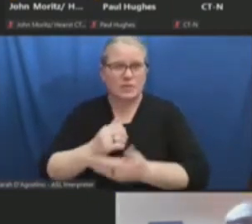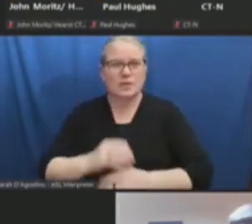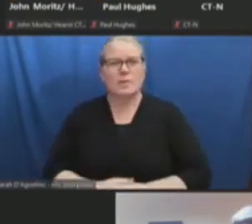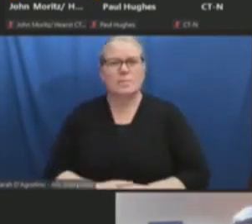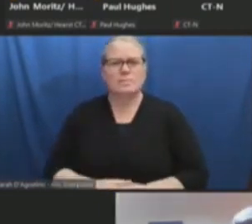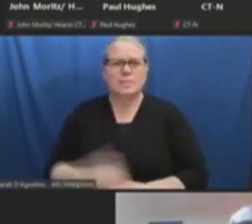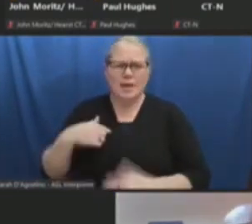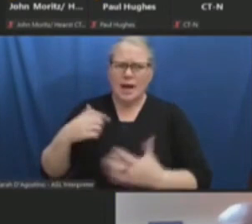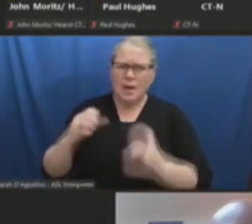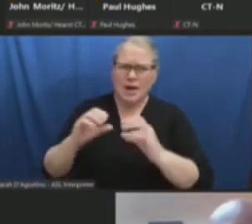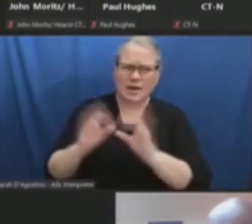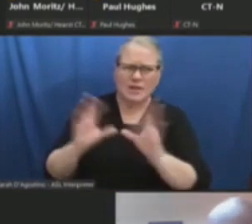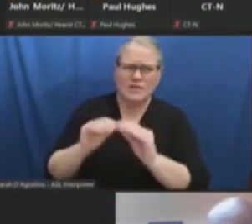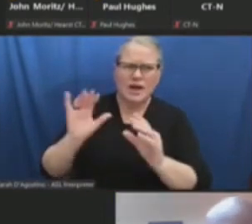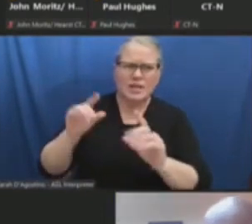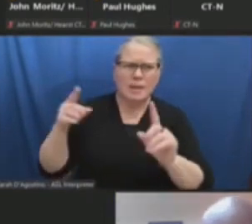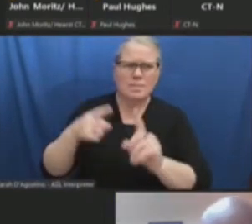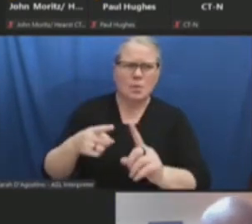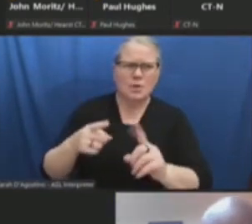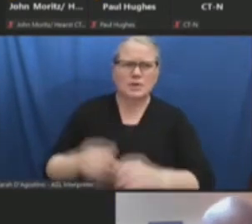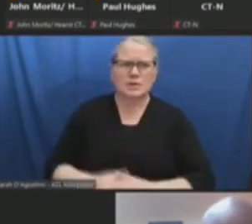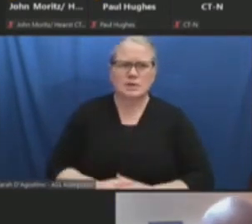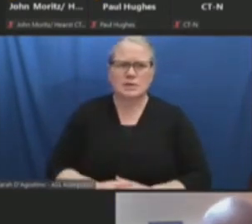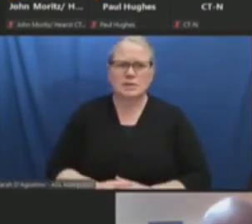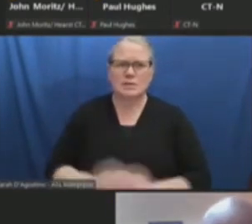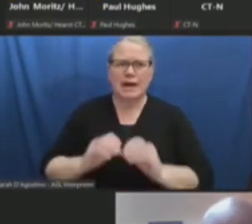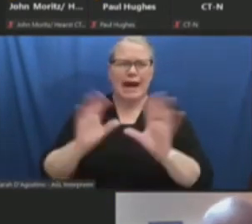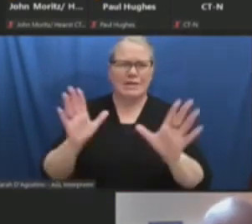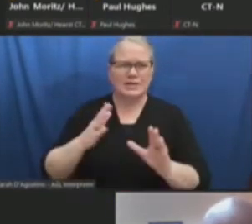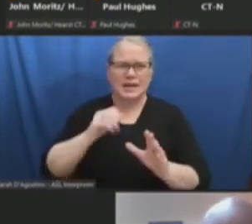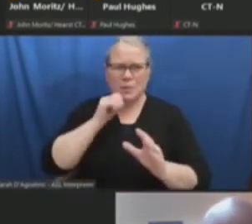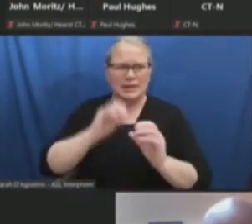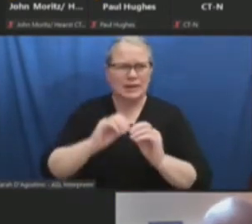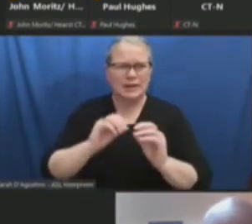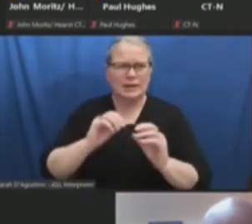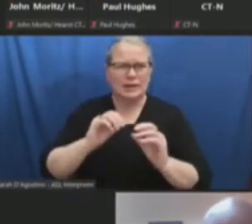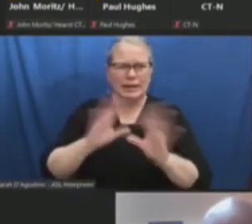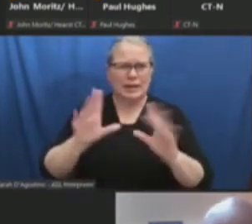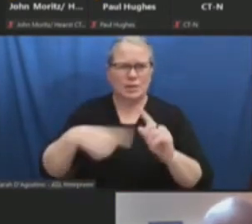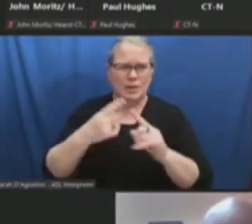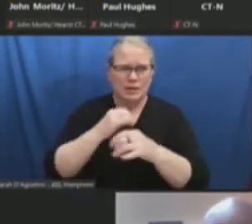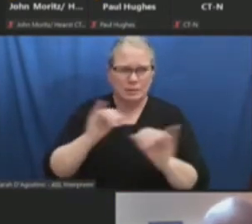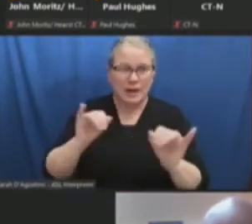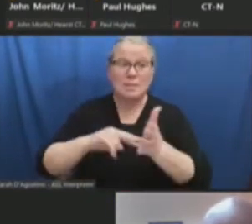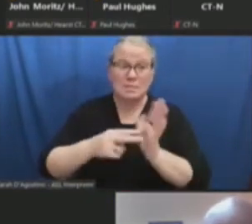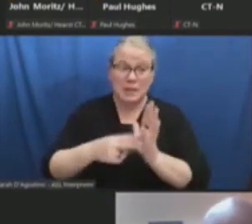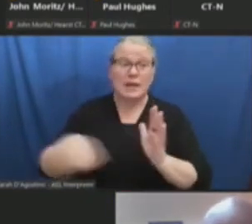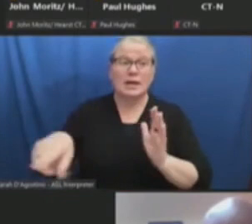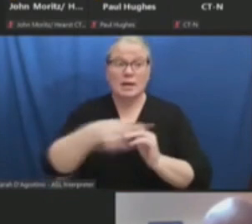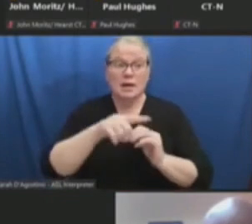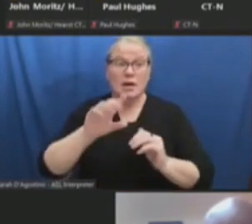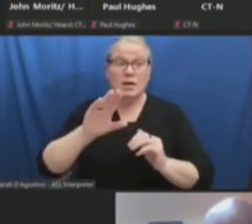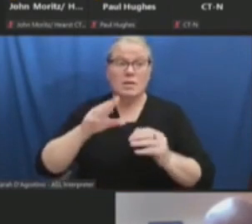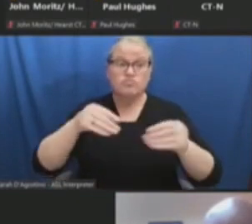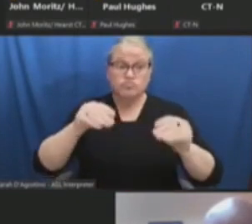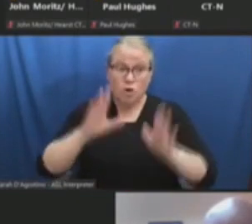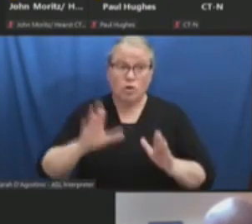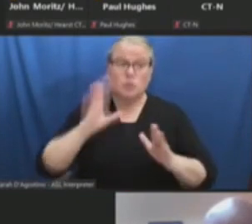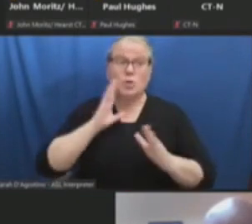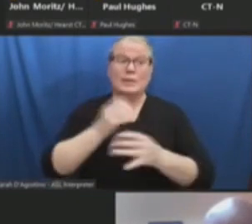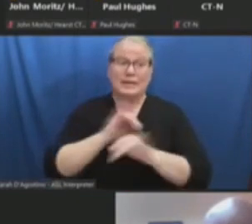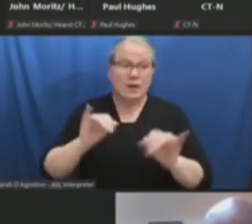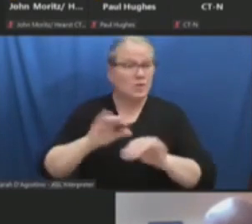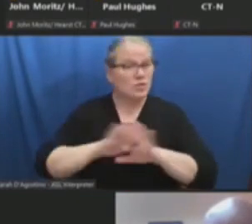that point with you, Mr. Michael. And obviously I wasn't clear when I said about independent. Are they going to be truly independent brokers? They're not tied to any